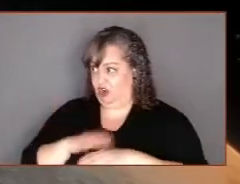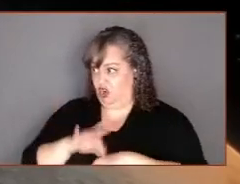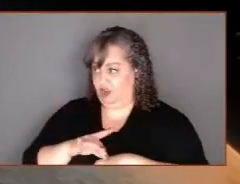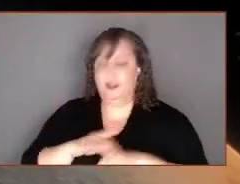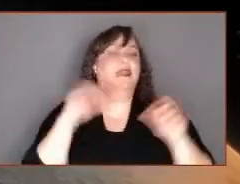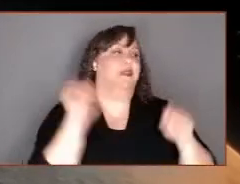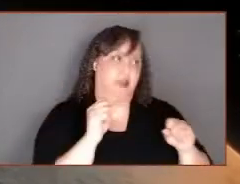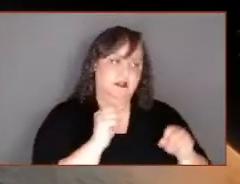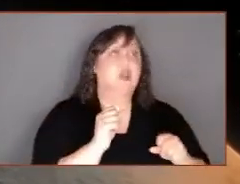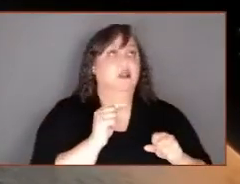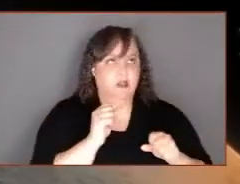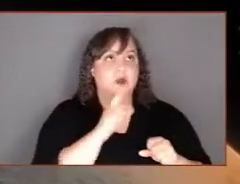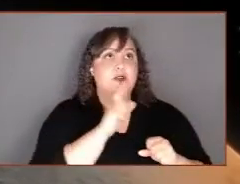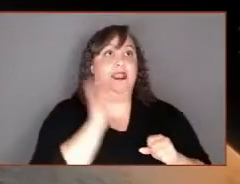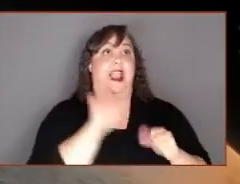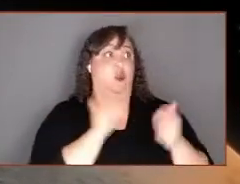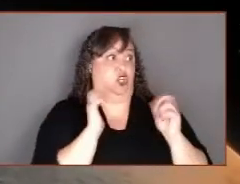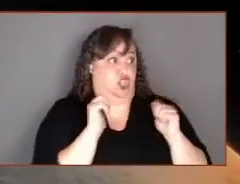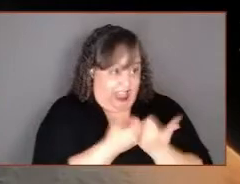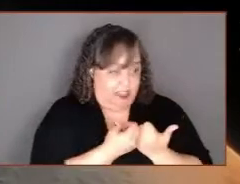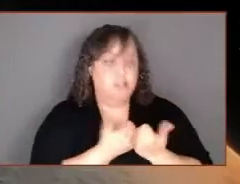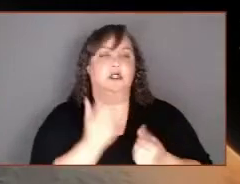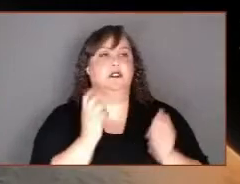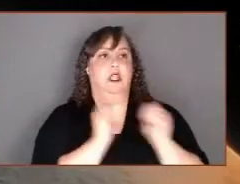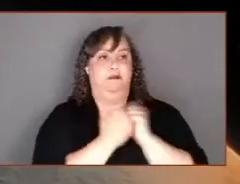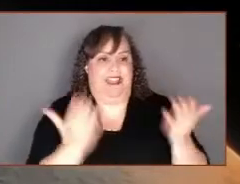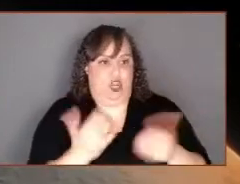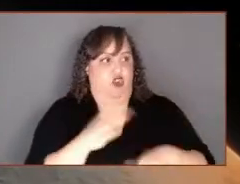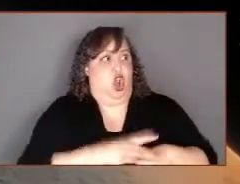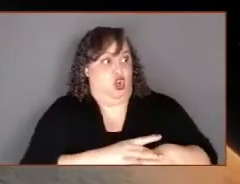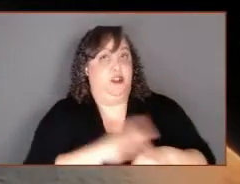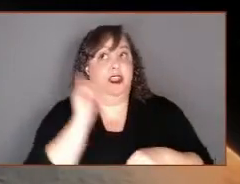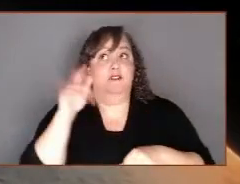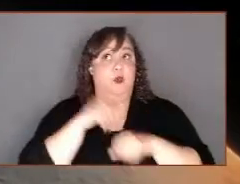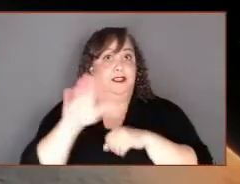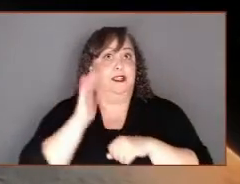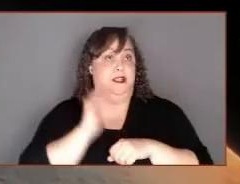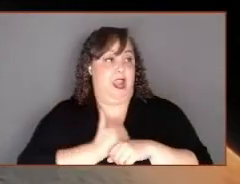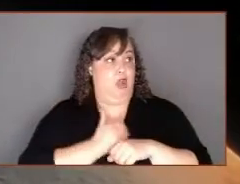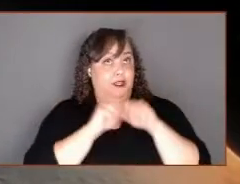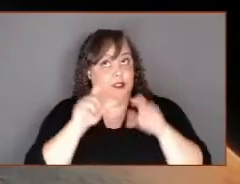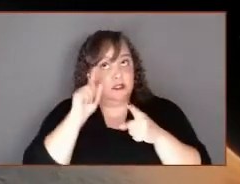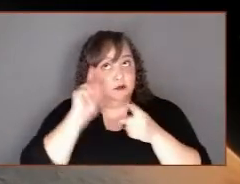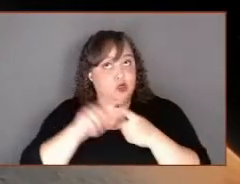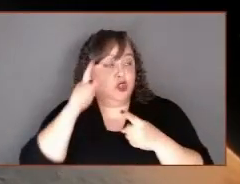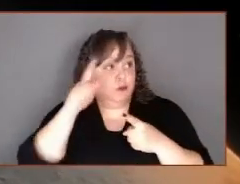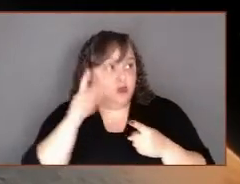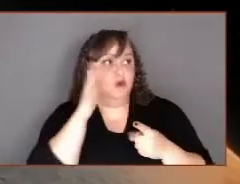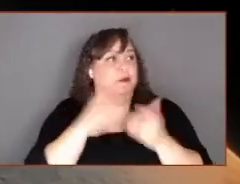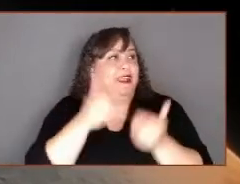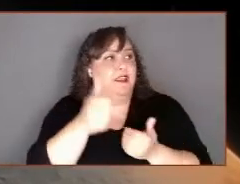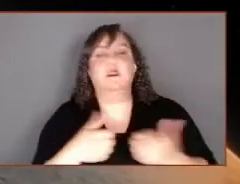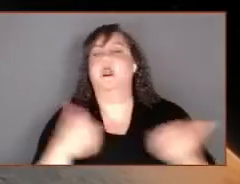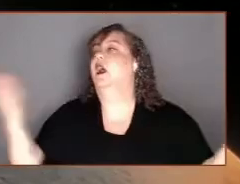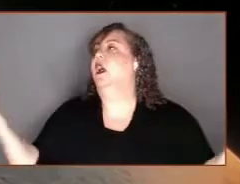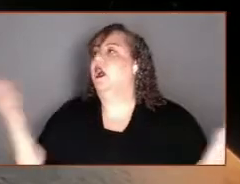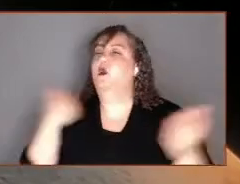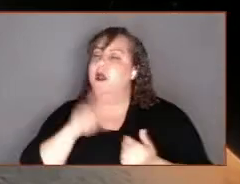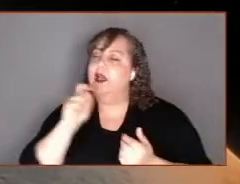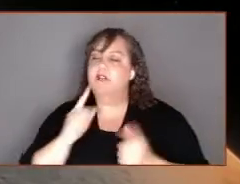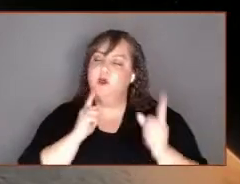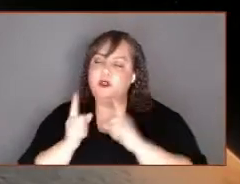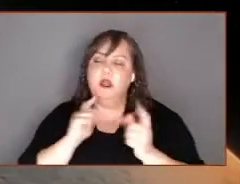And if we were to send our system to the moon, we'd actually have an easier time. We'll have to talk to Shelly, one of the event organizers, about maybe just doing it up there next time. Be easier for